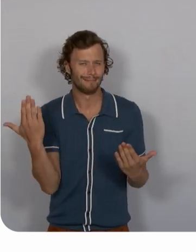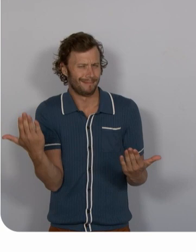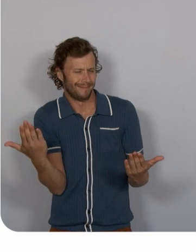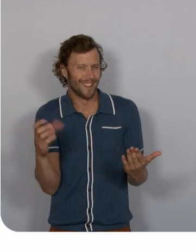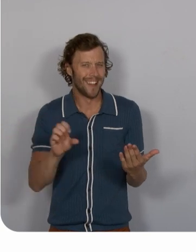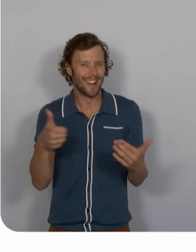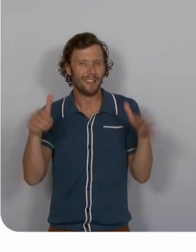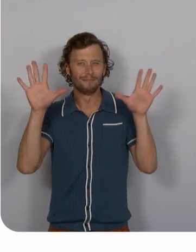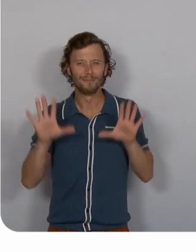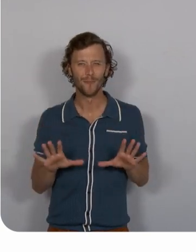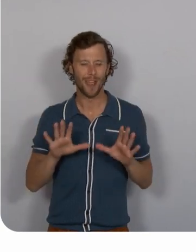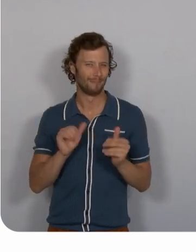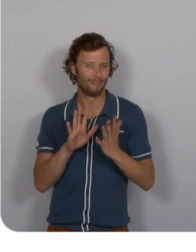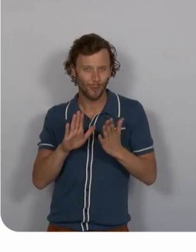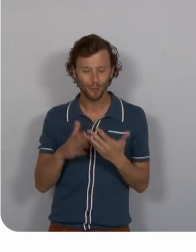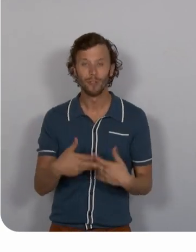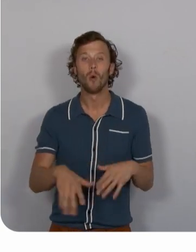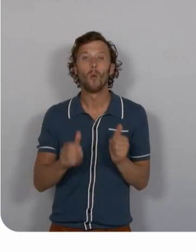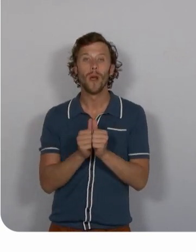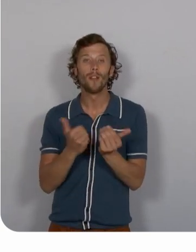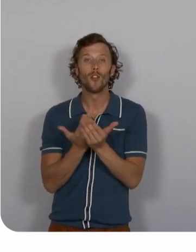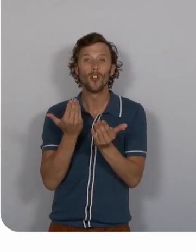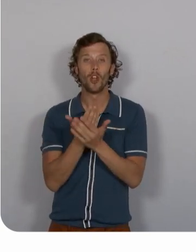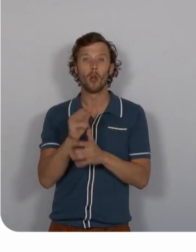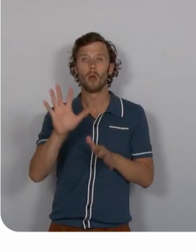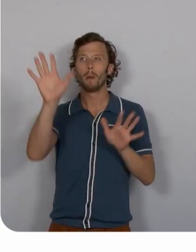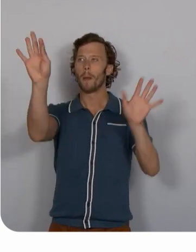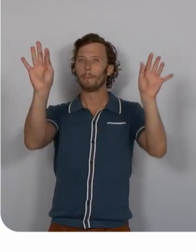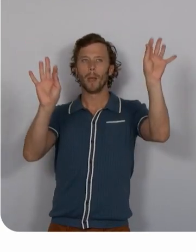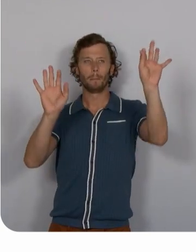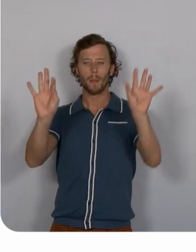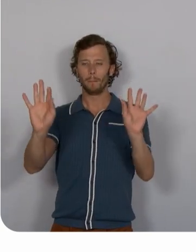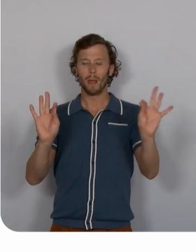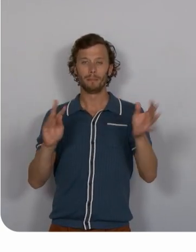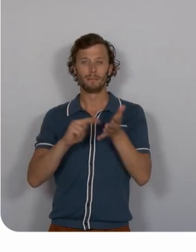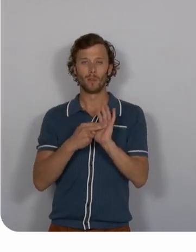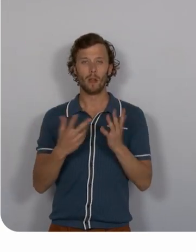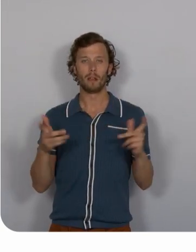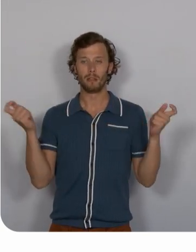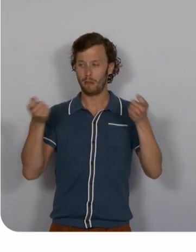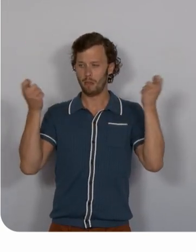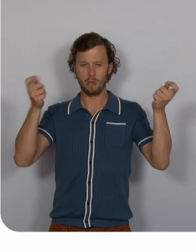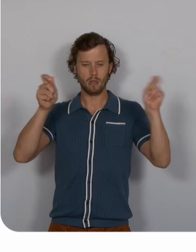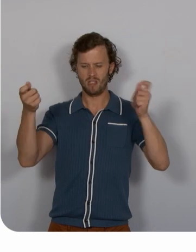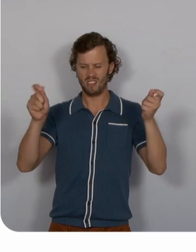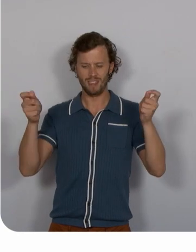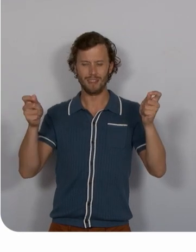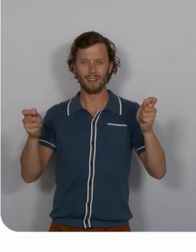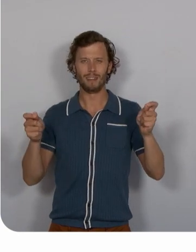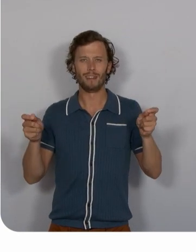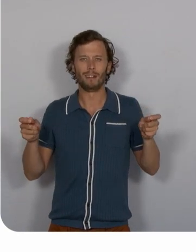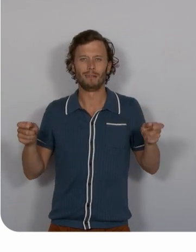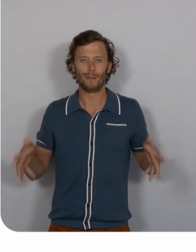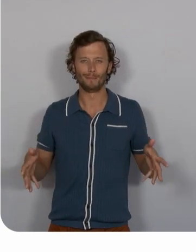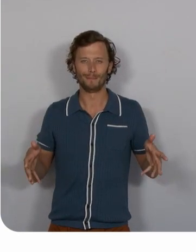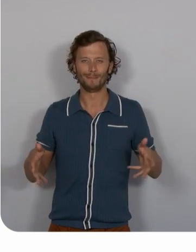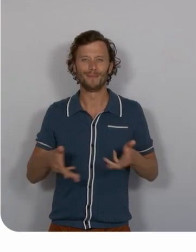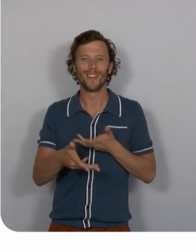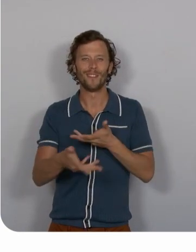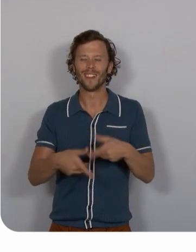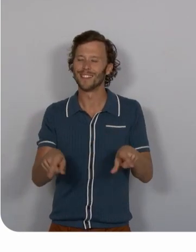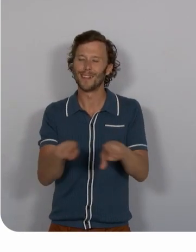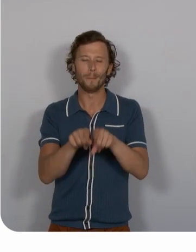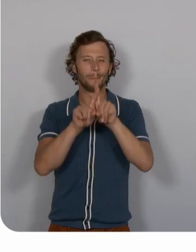With hand tracking and a new direct touch system, you can put down your controllers and interact with Quest in the same way that you would a